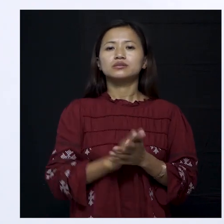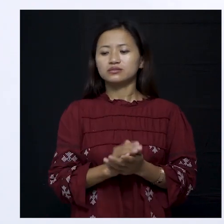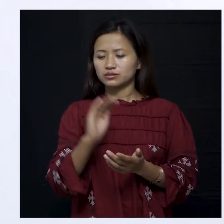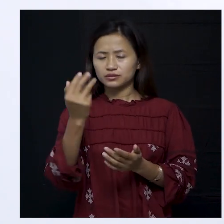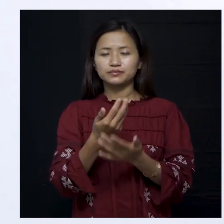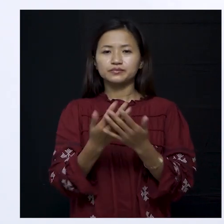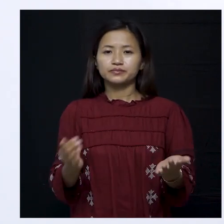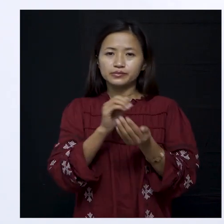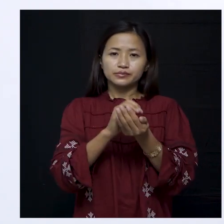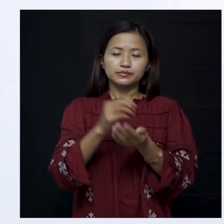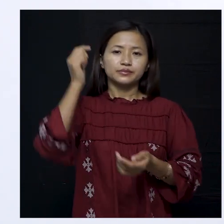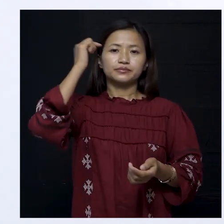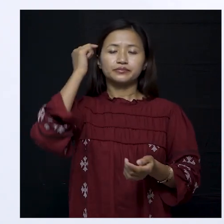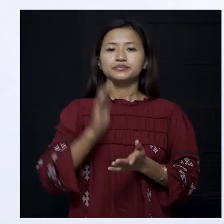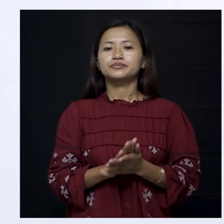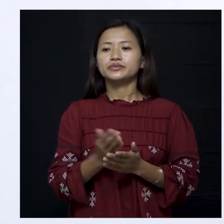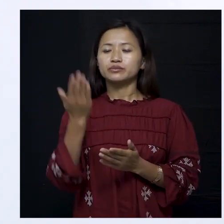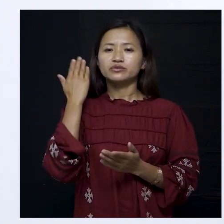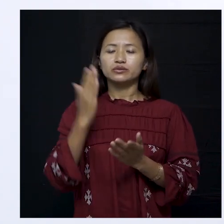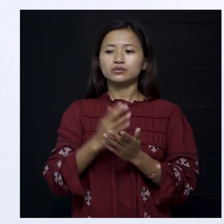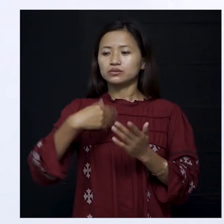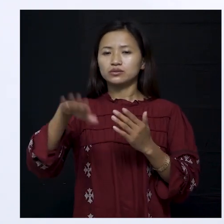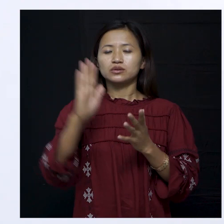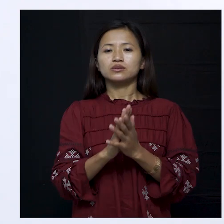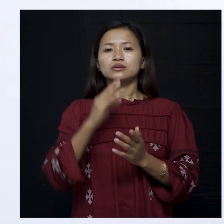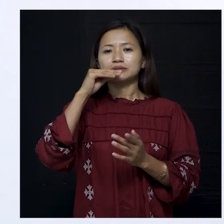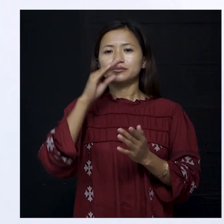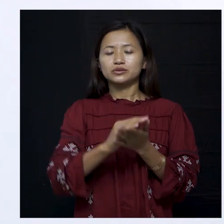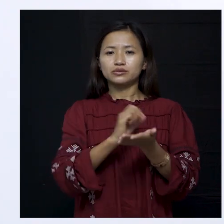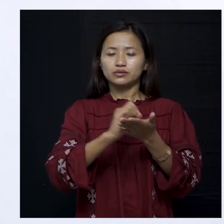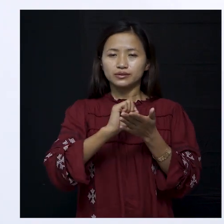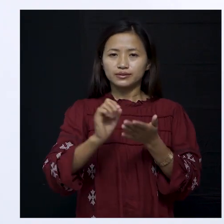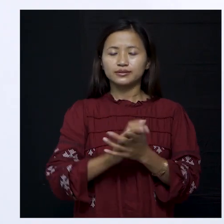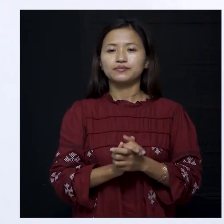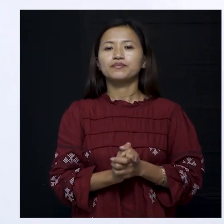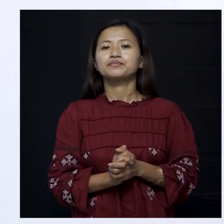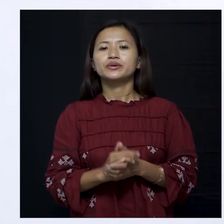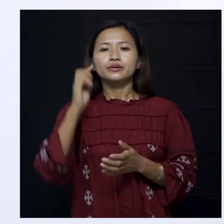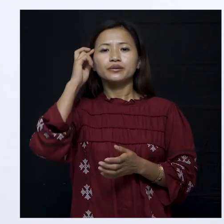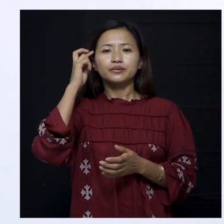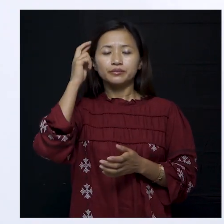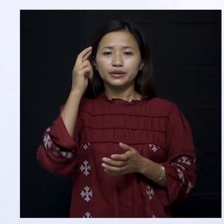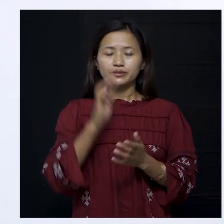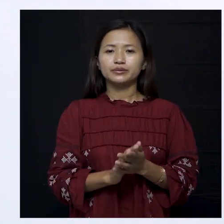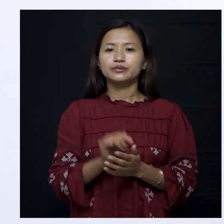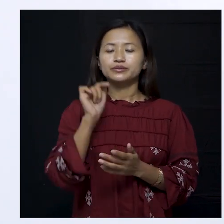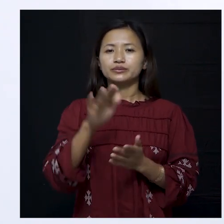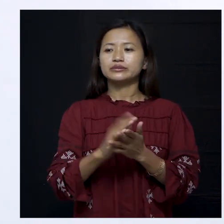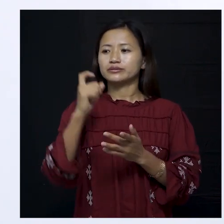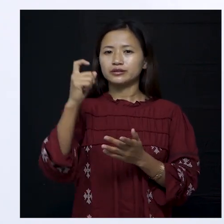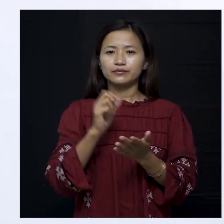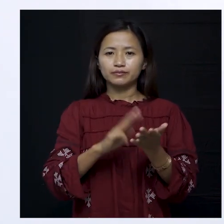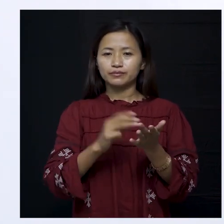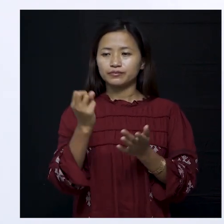that we have to keep in mind before we go into the speech writing, okay? And once again, reminding you that this is 7 marks